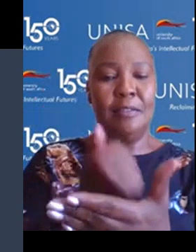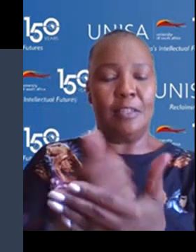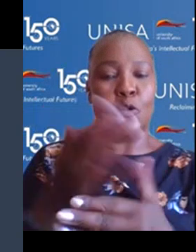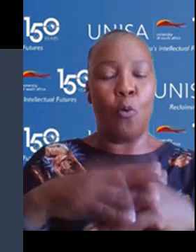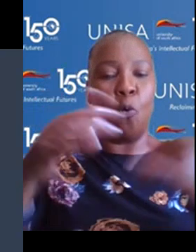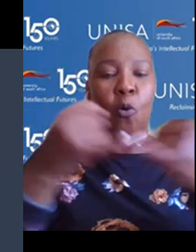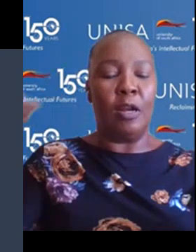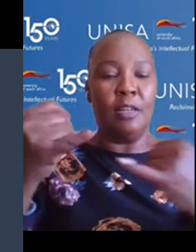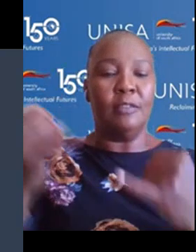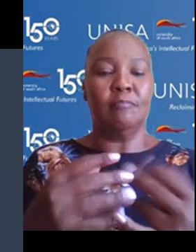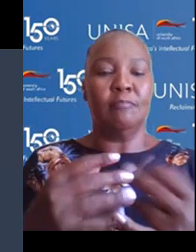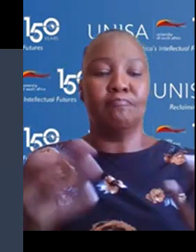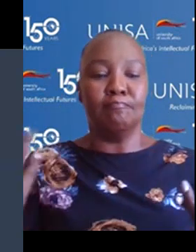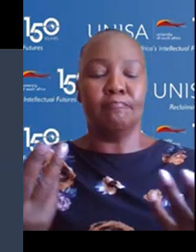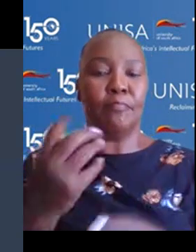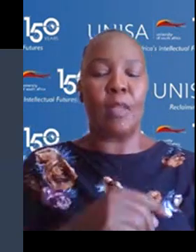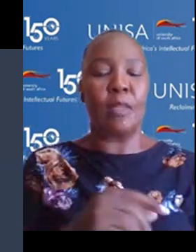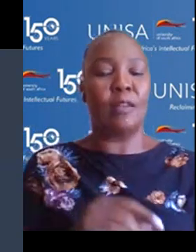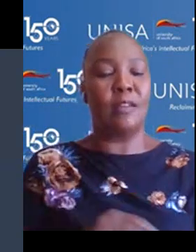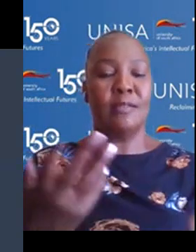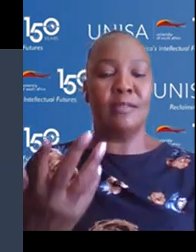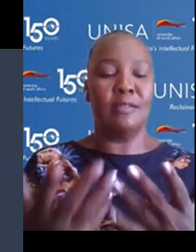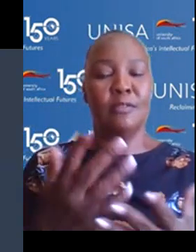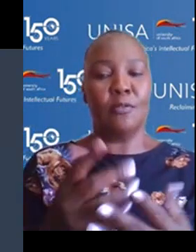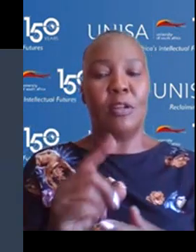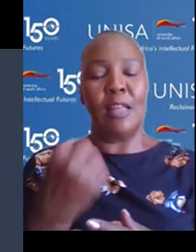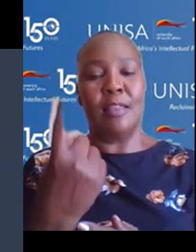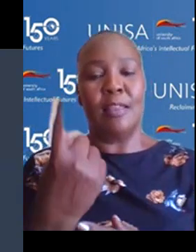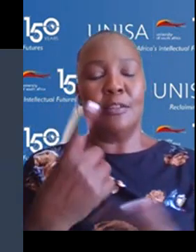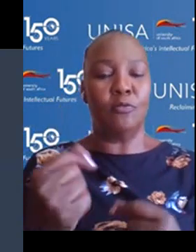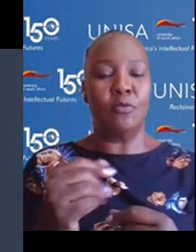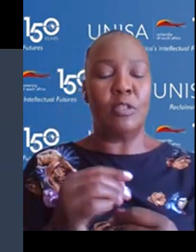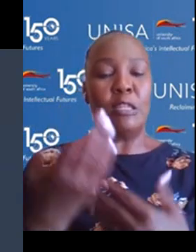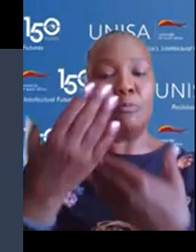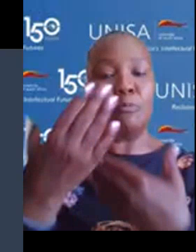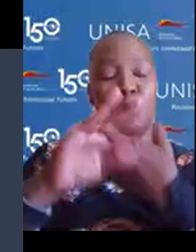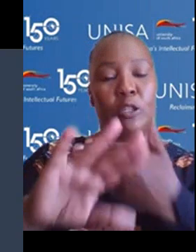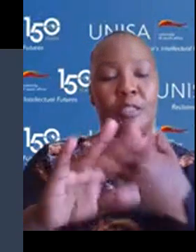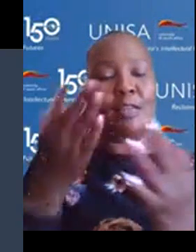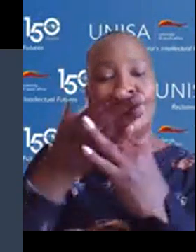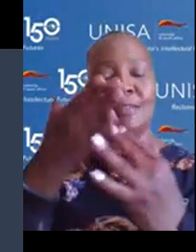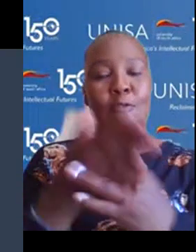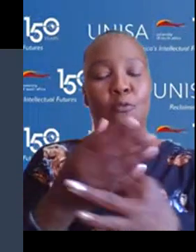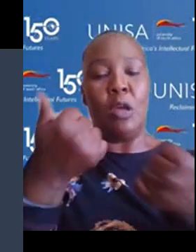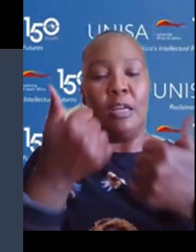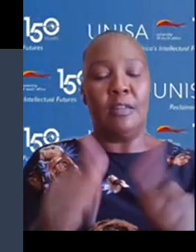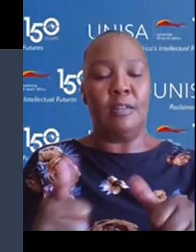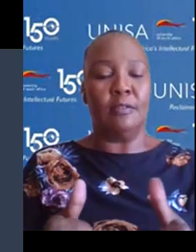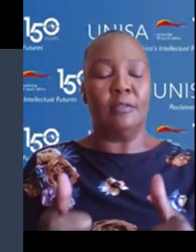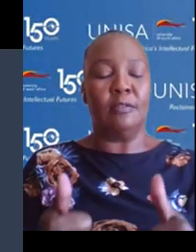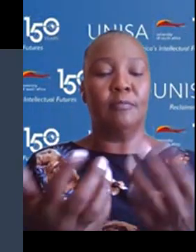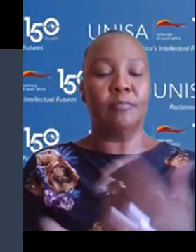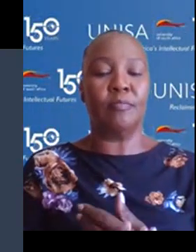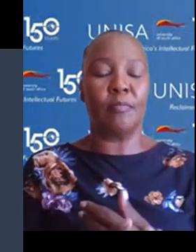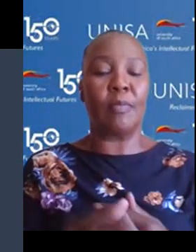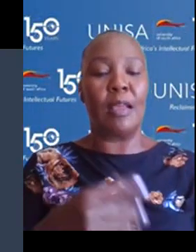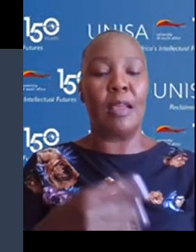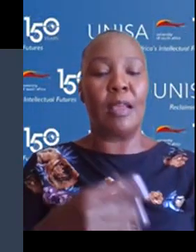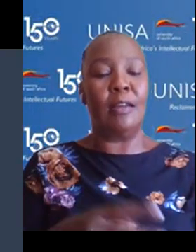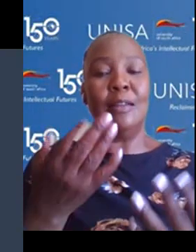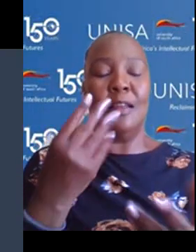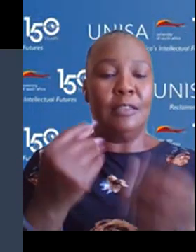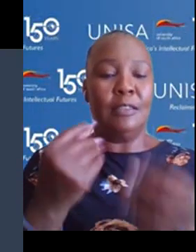online. So the only thing that you really have to just protect is access to your account. And you learned it now